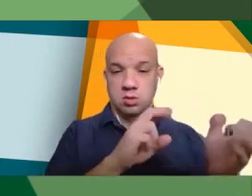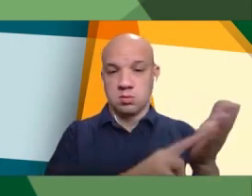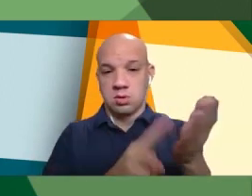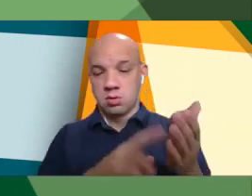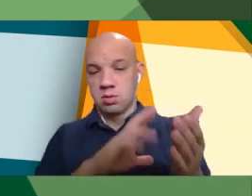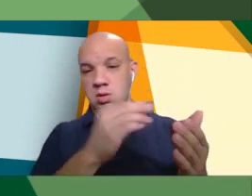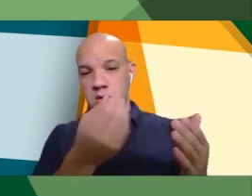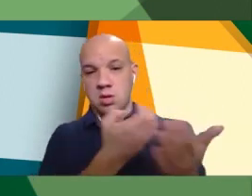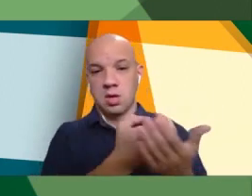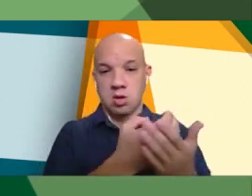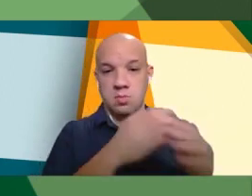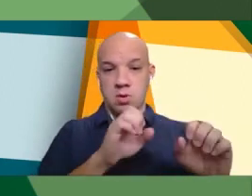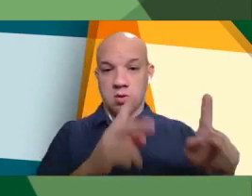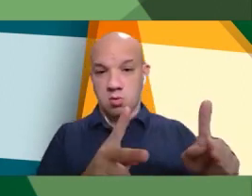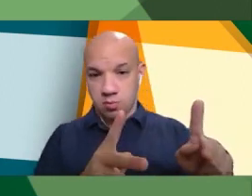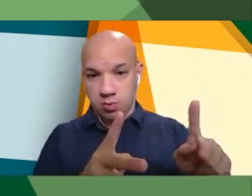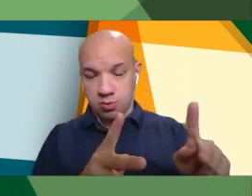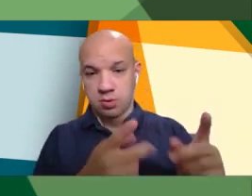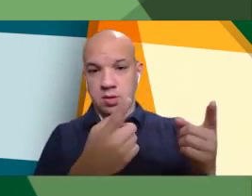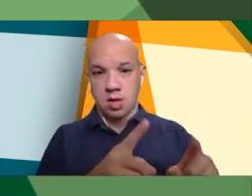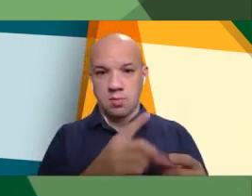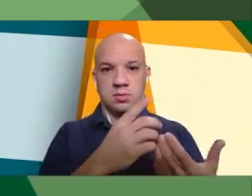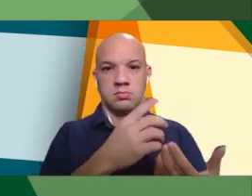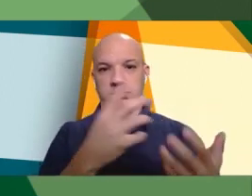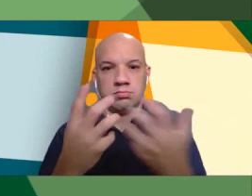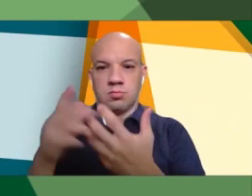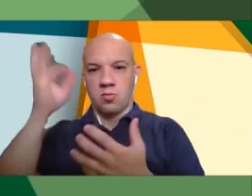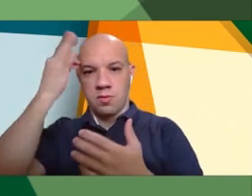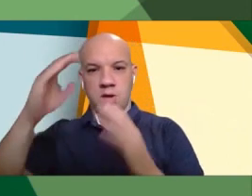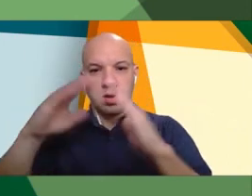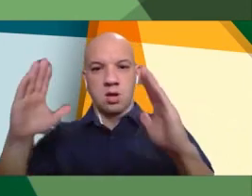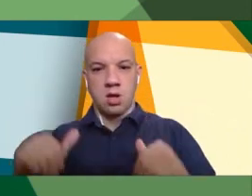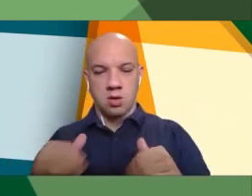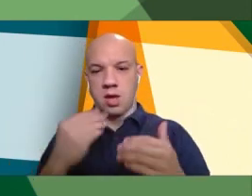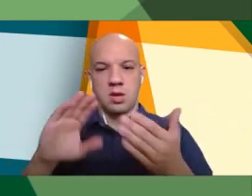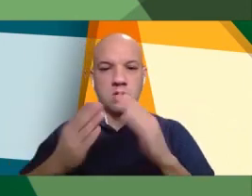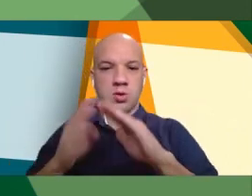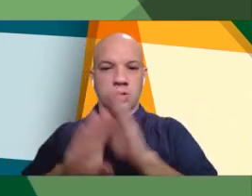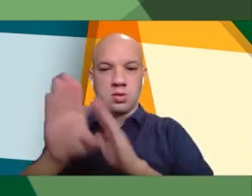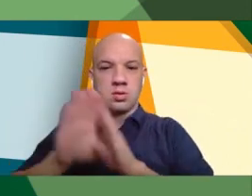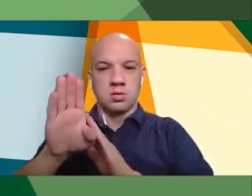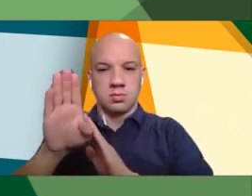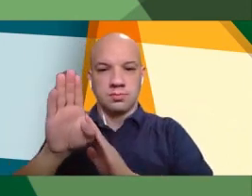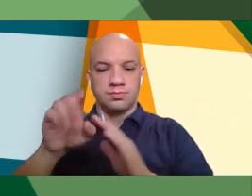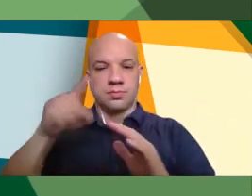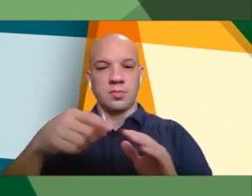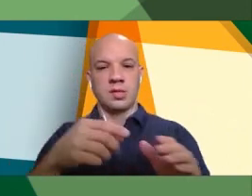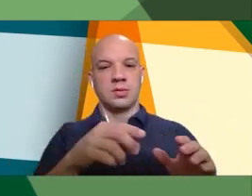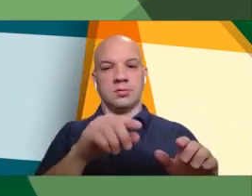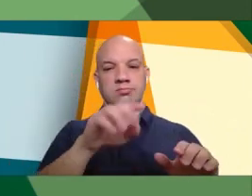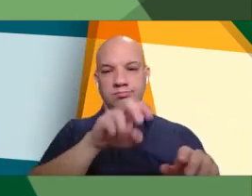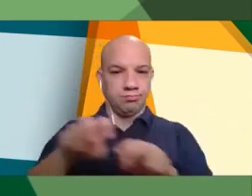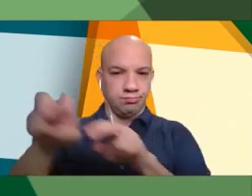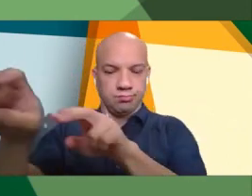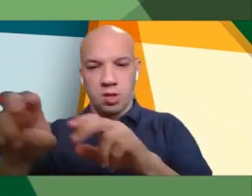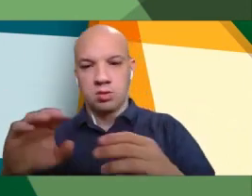in whole or in part with federal housing and community development assistance are directed to minority business